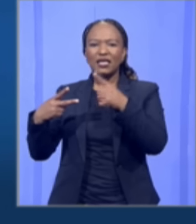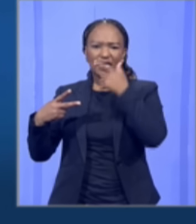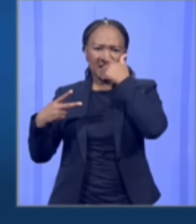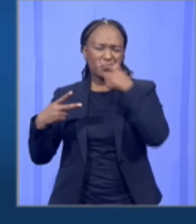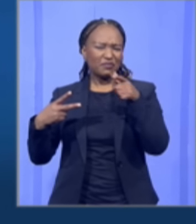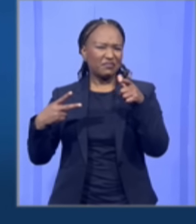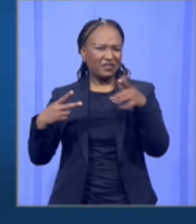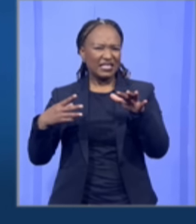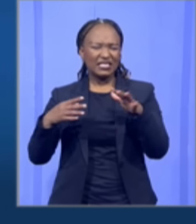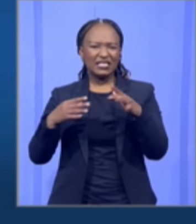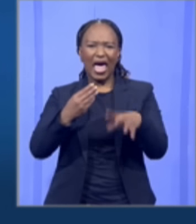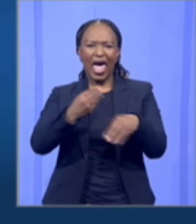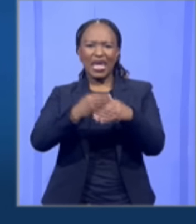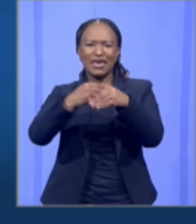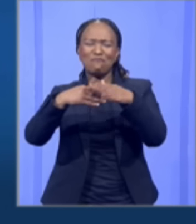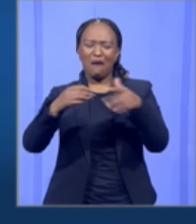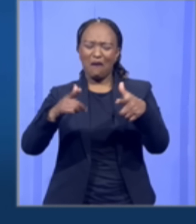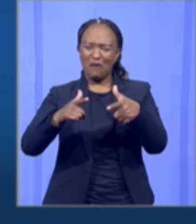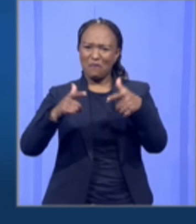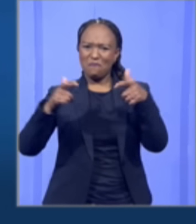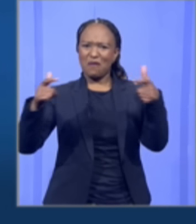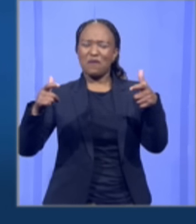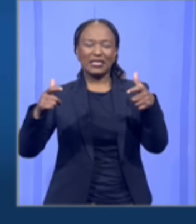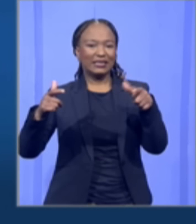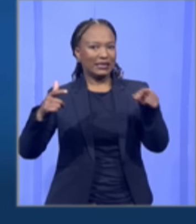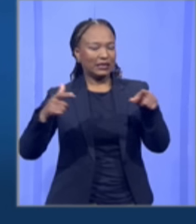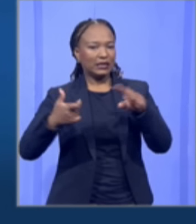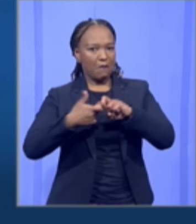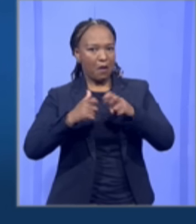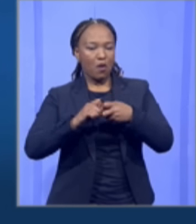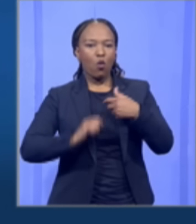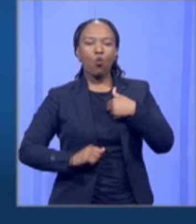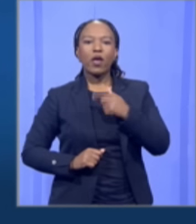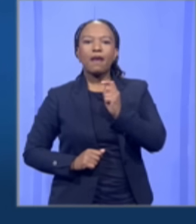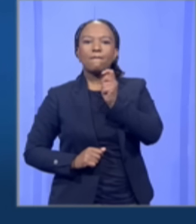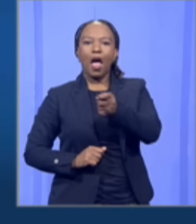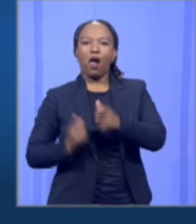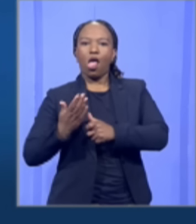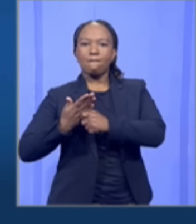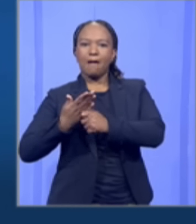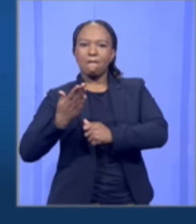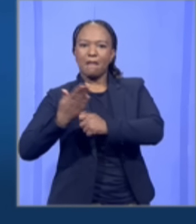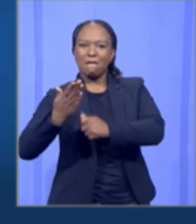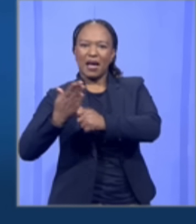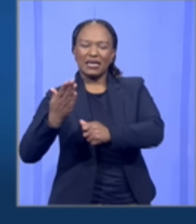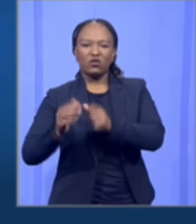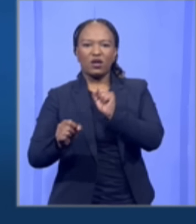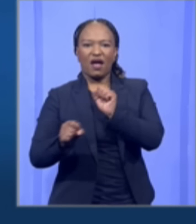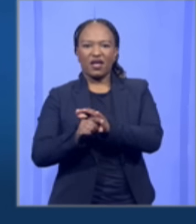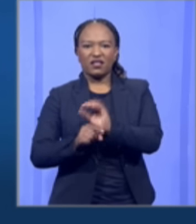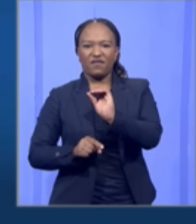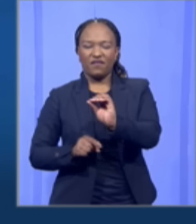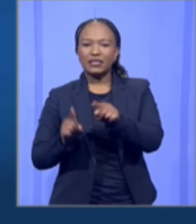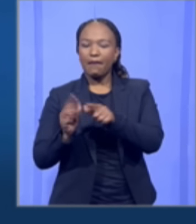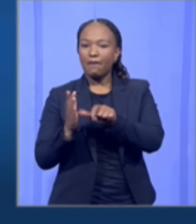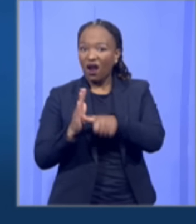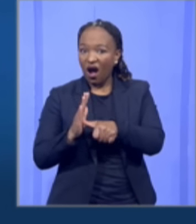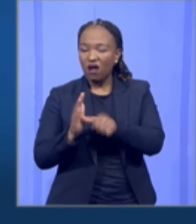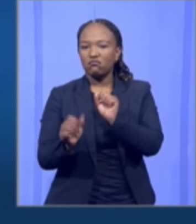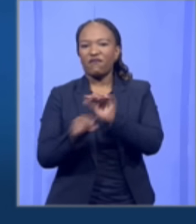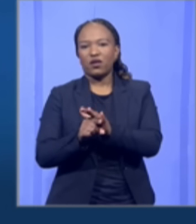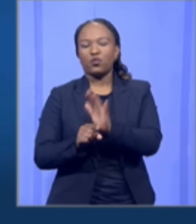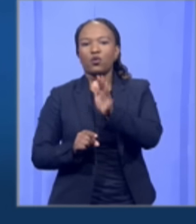ditona gomme seo se tlile go ama rena balefi ba mašeleng a motšhelo a rena mmušo re